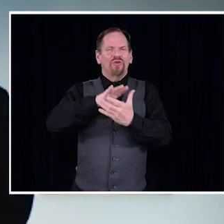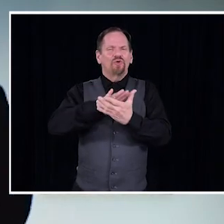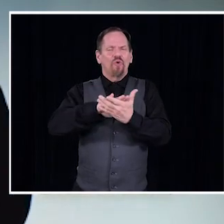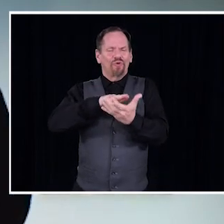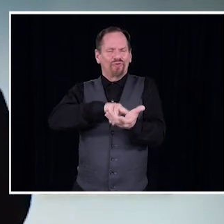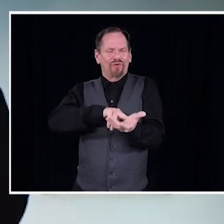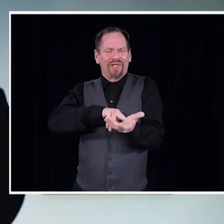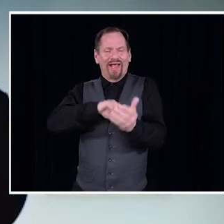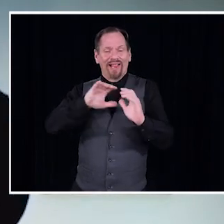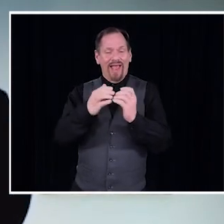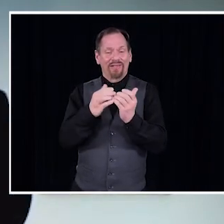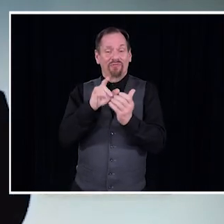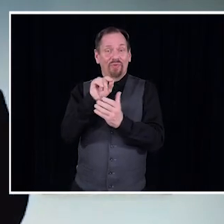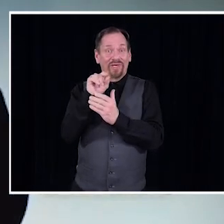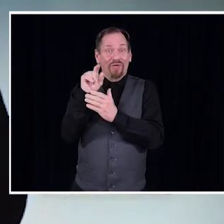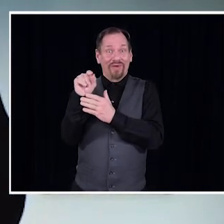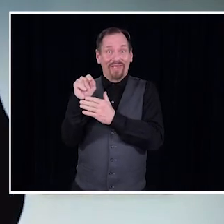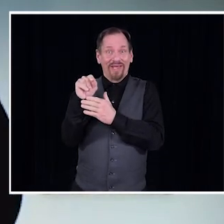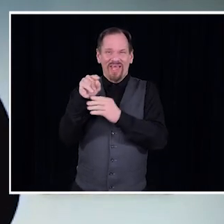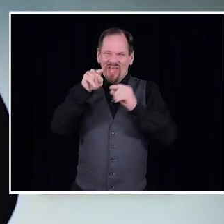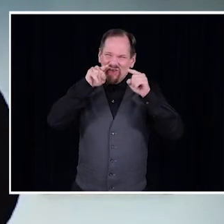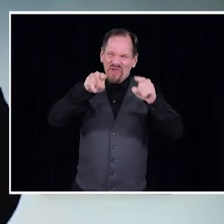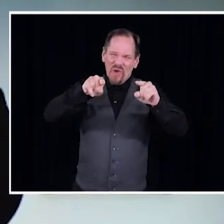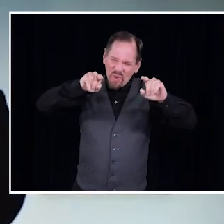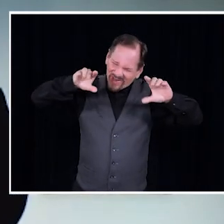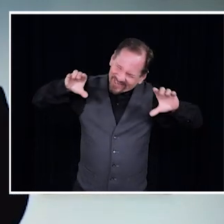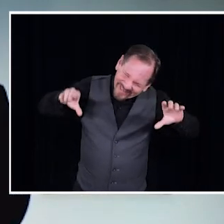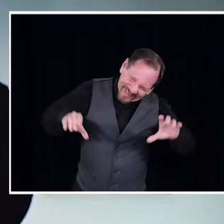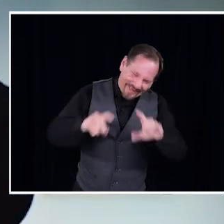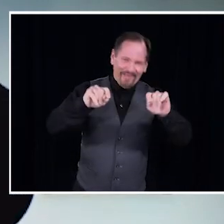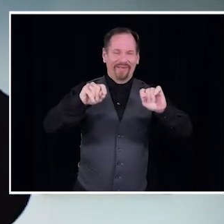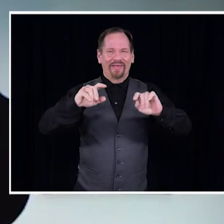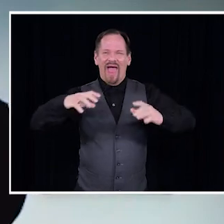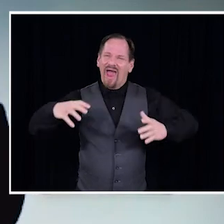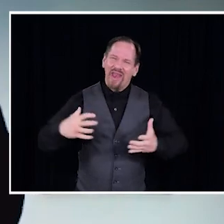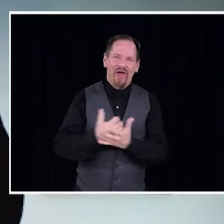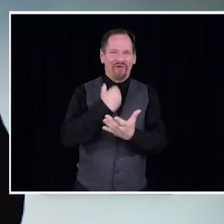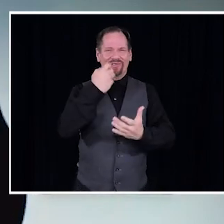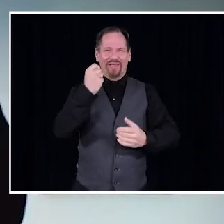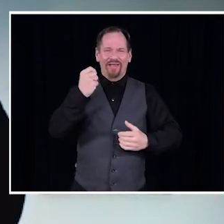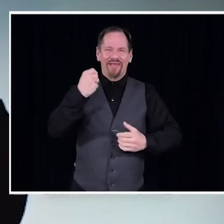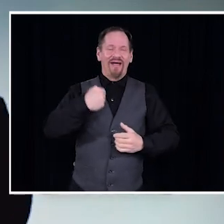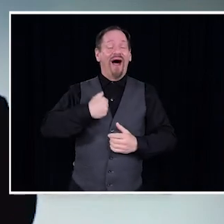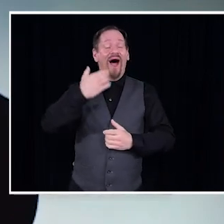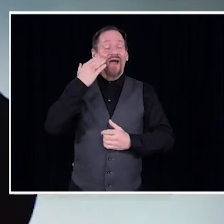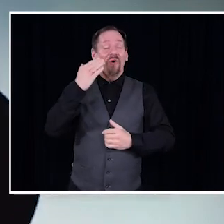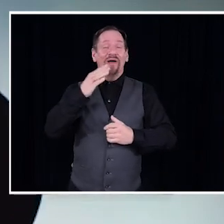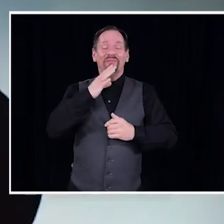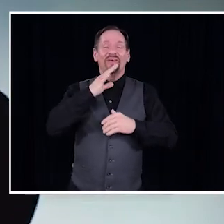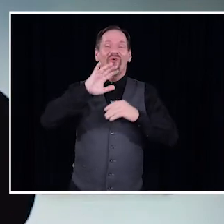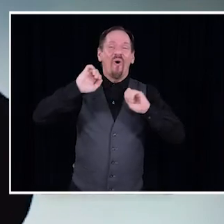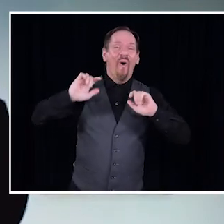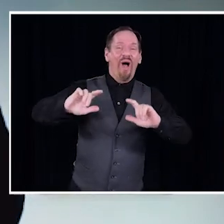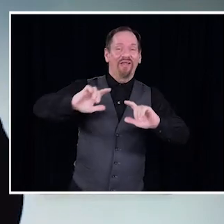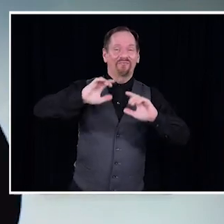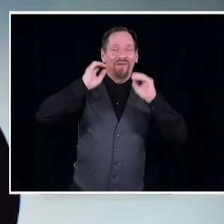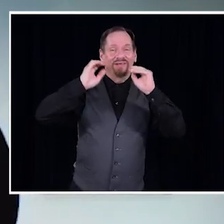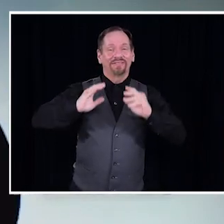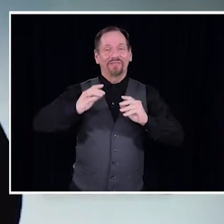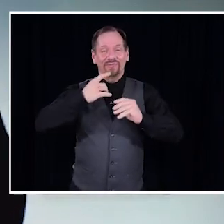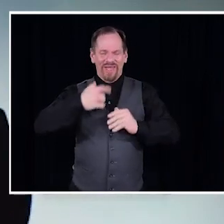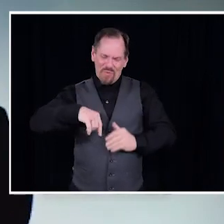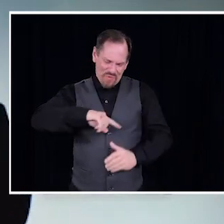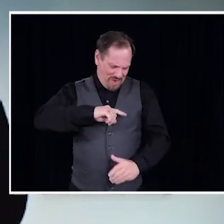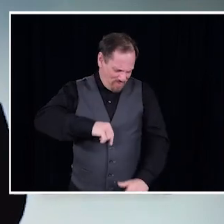school's nursing class of 2020, you did it and you earned it. I know I speak for all of us when I tell